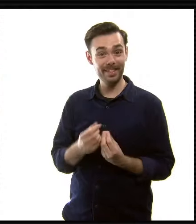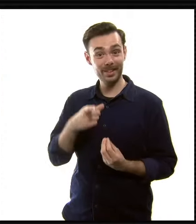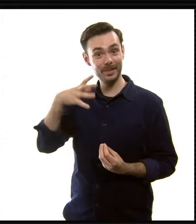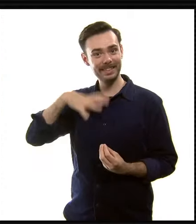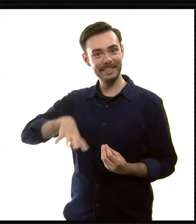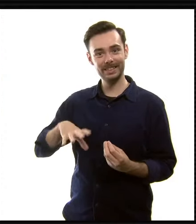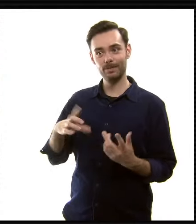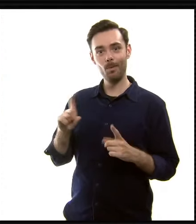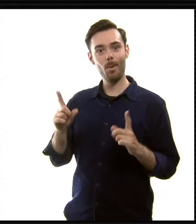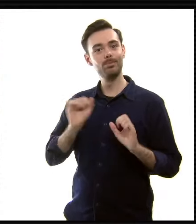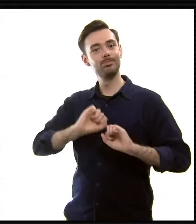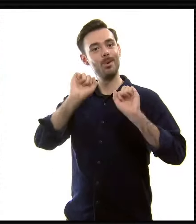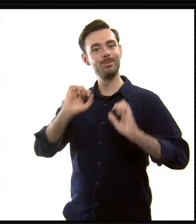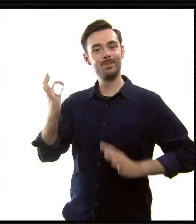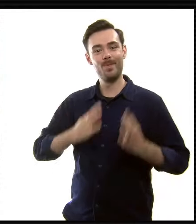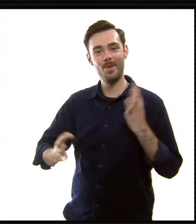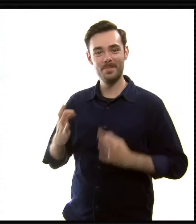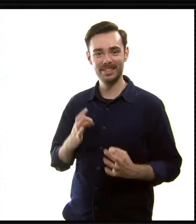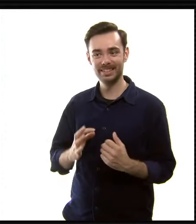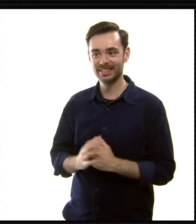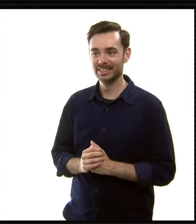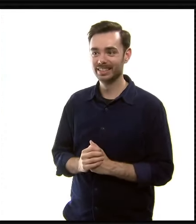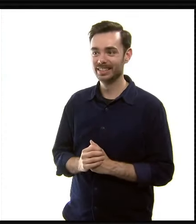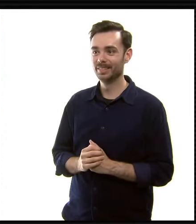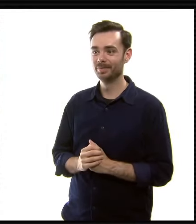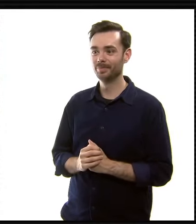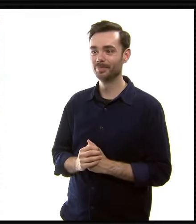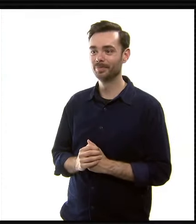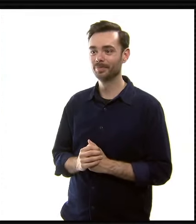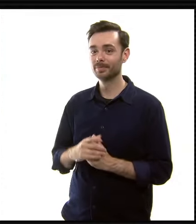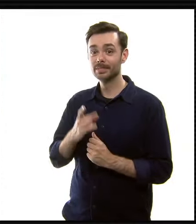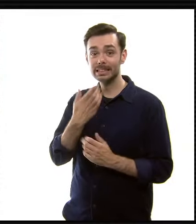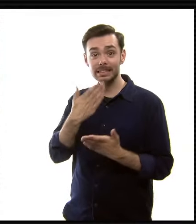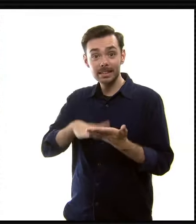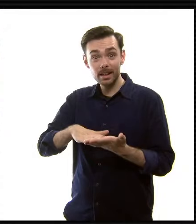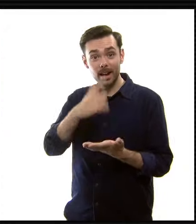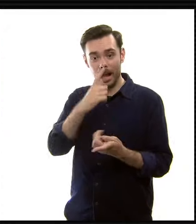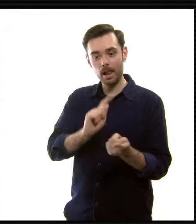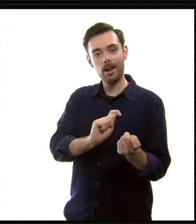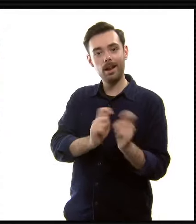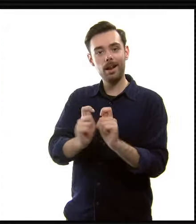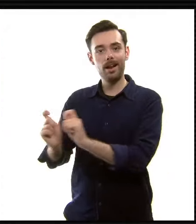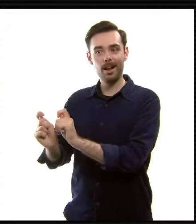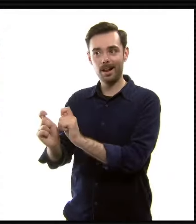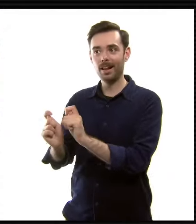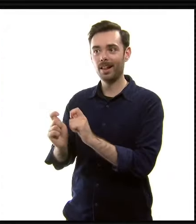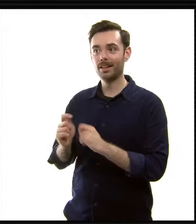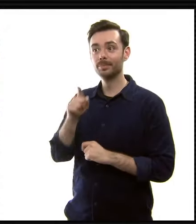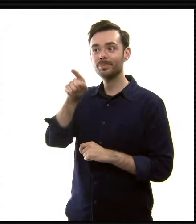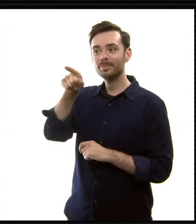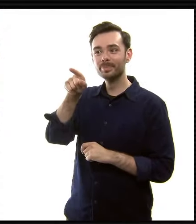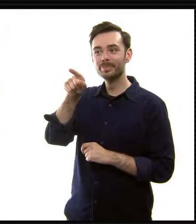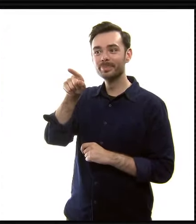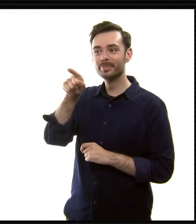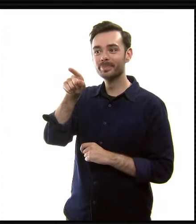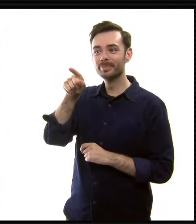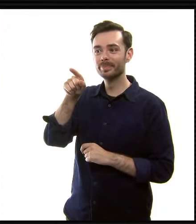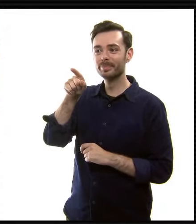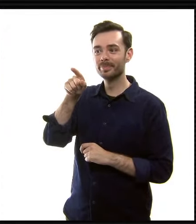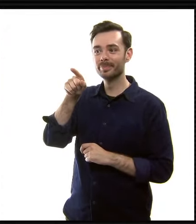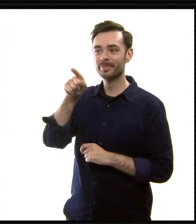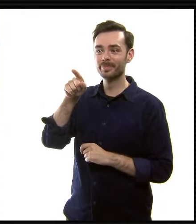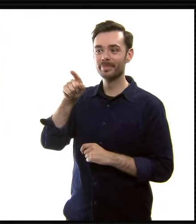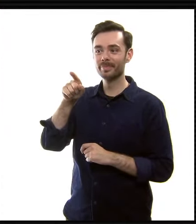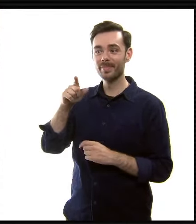designers also did like an amazing job with like the stickers and like also the figures as well. Like Freya here, she's got like this really cool outfit going on. I